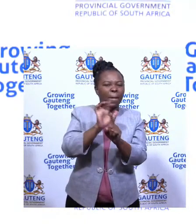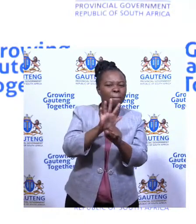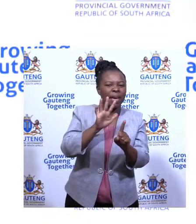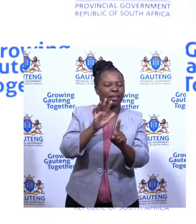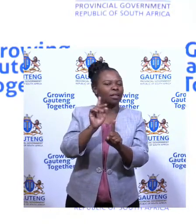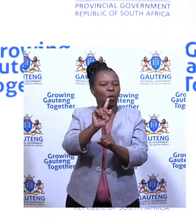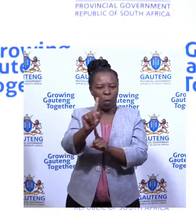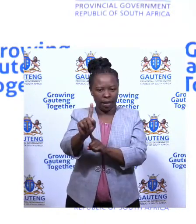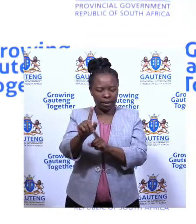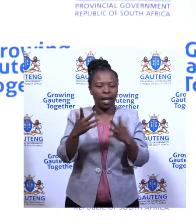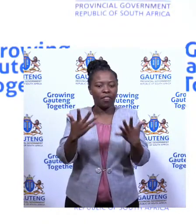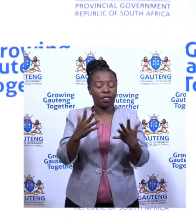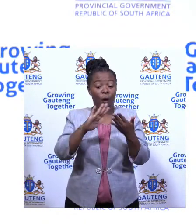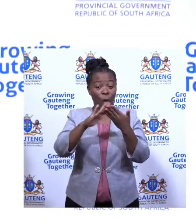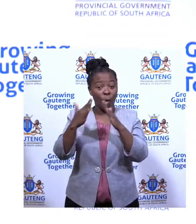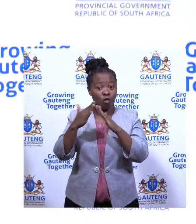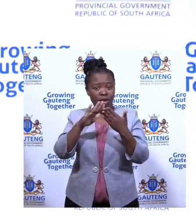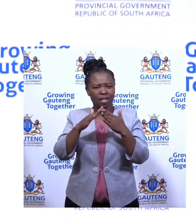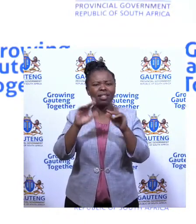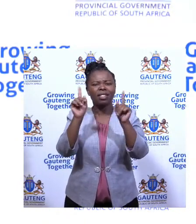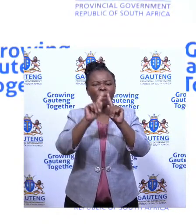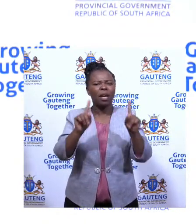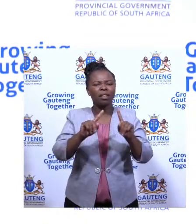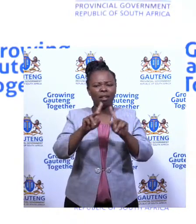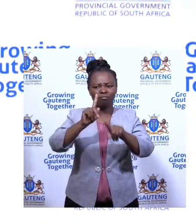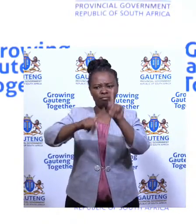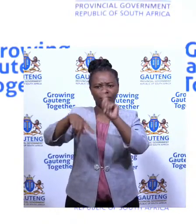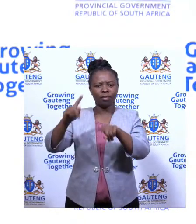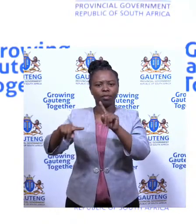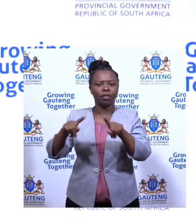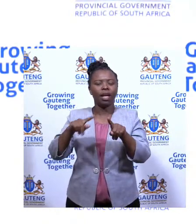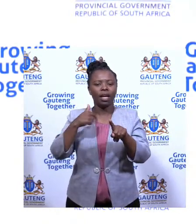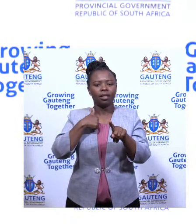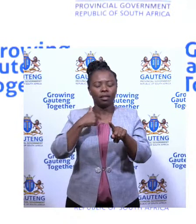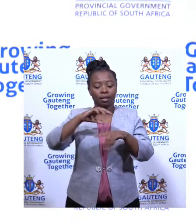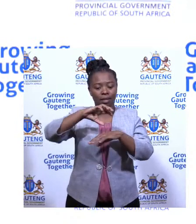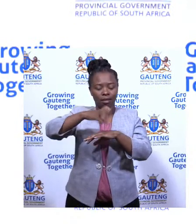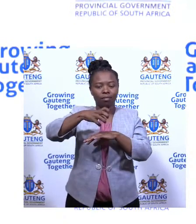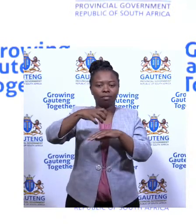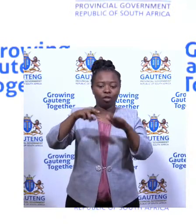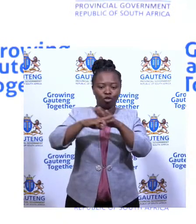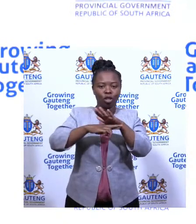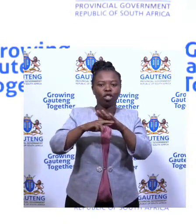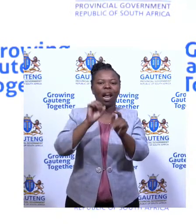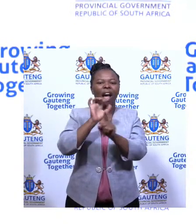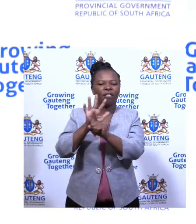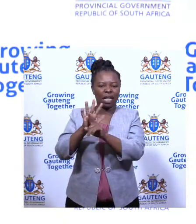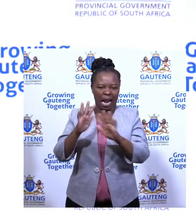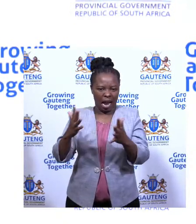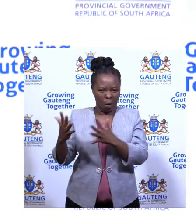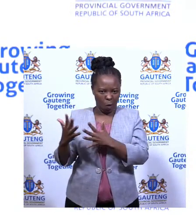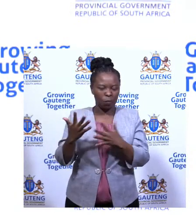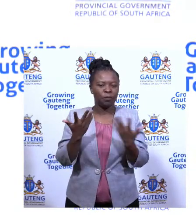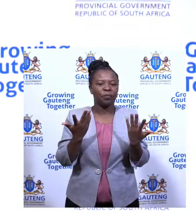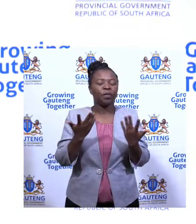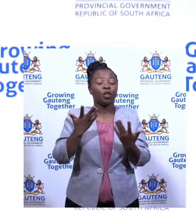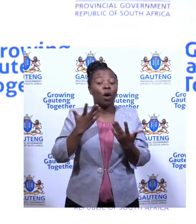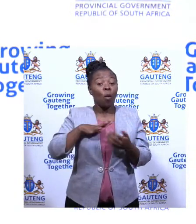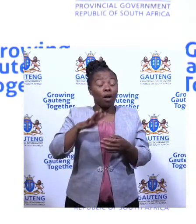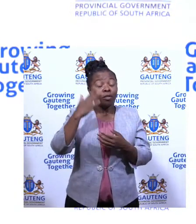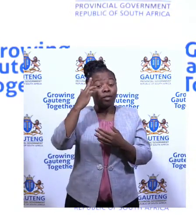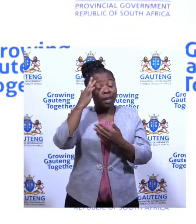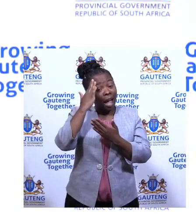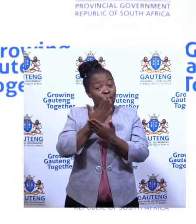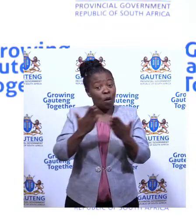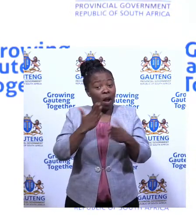community and spatial dynamics and how we're seeing this is affecting the city region. I just want to acknowledge that the work that we are